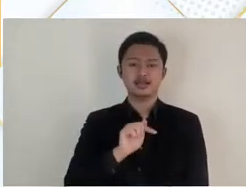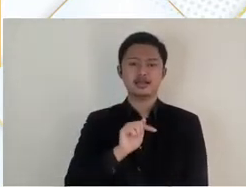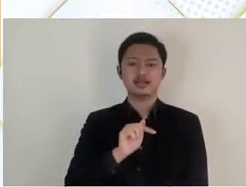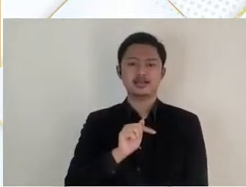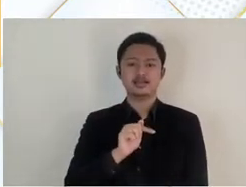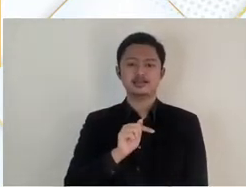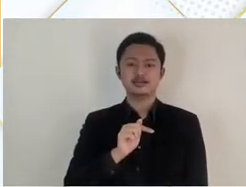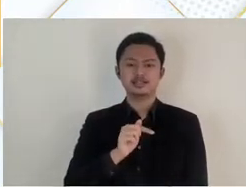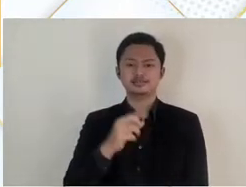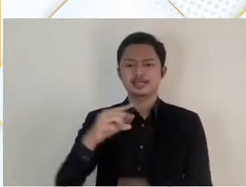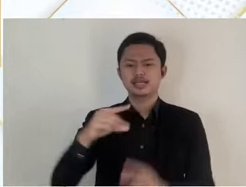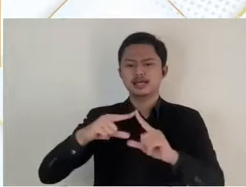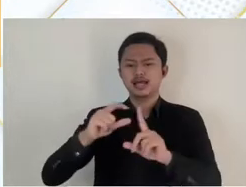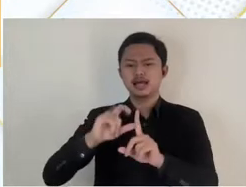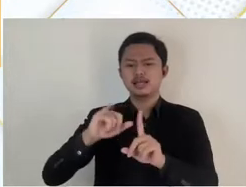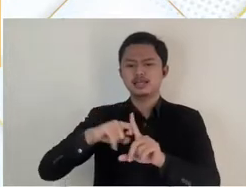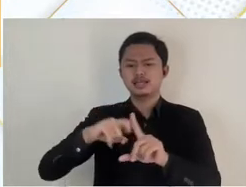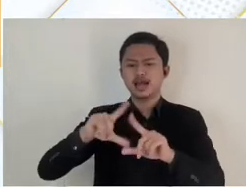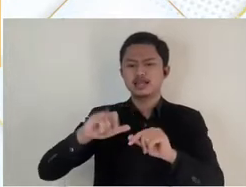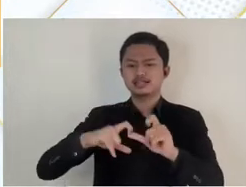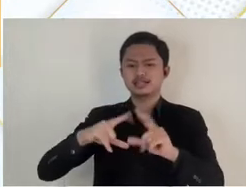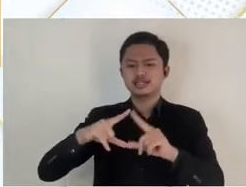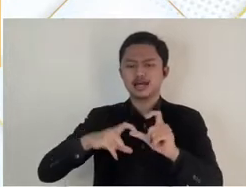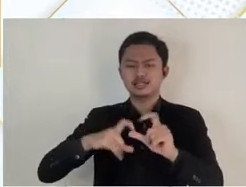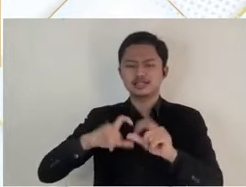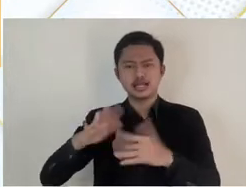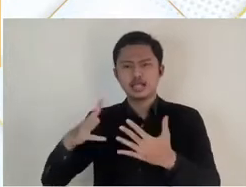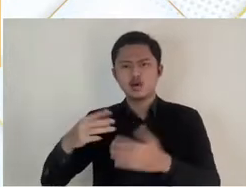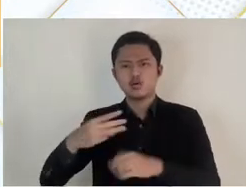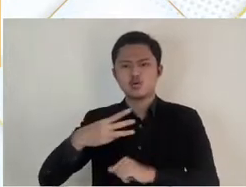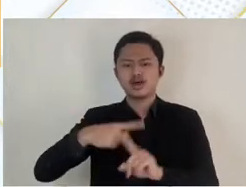rise of radicalization and violent extremism, and also